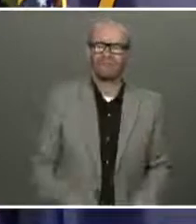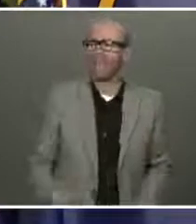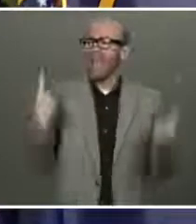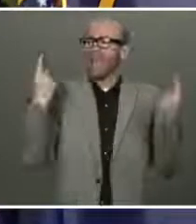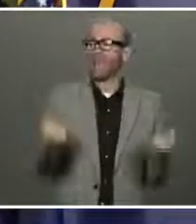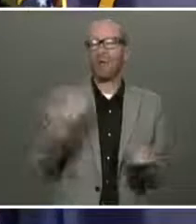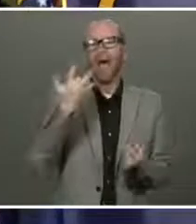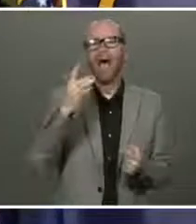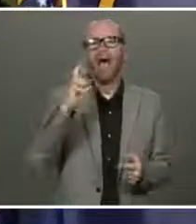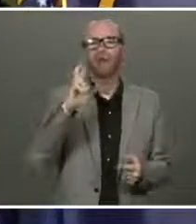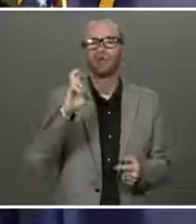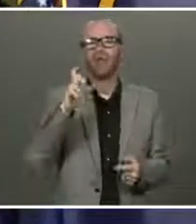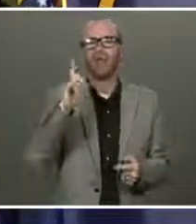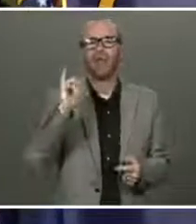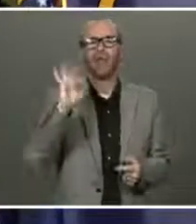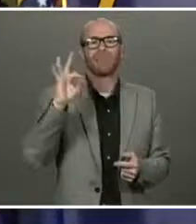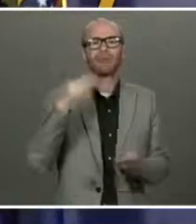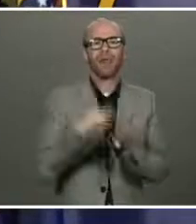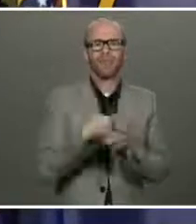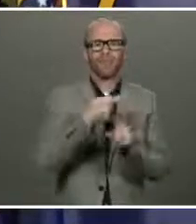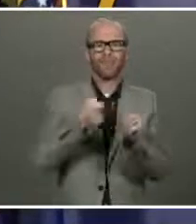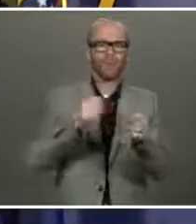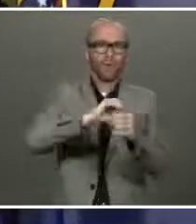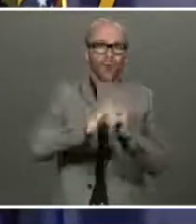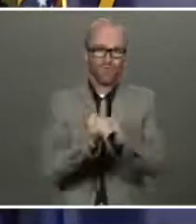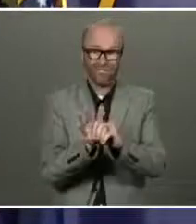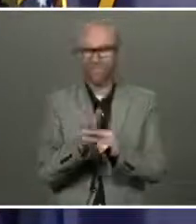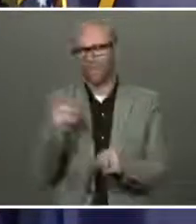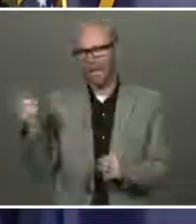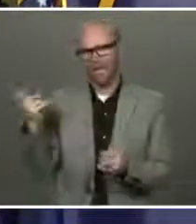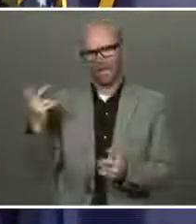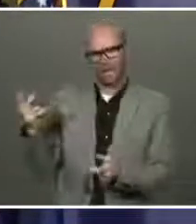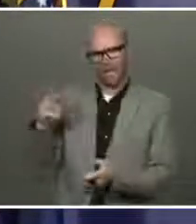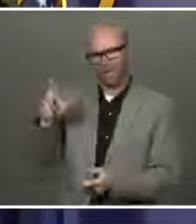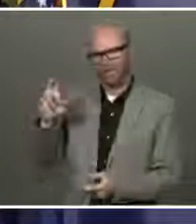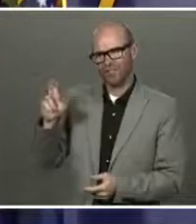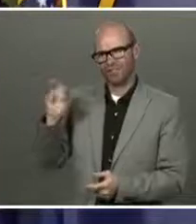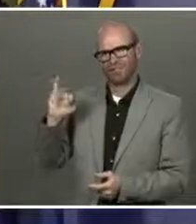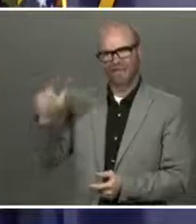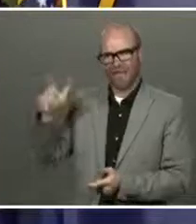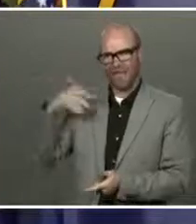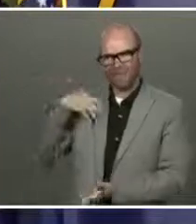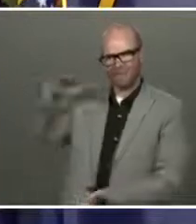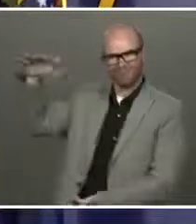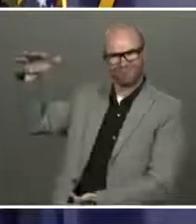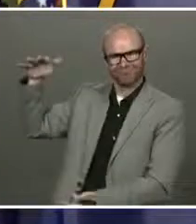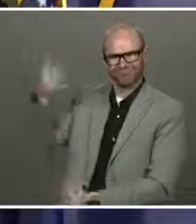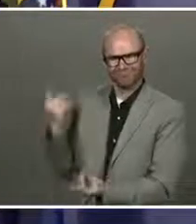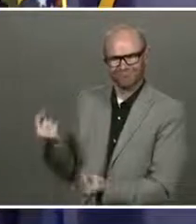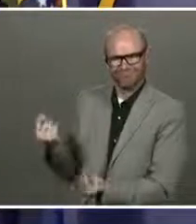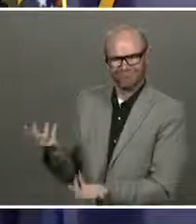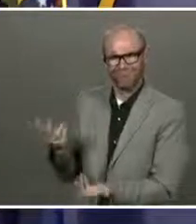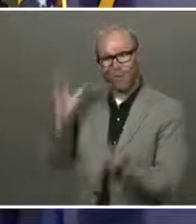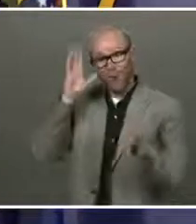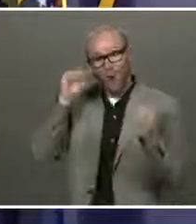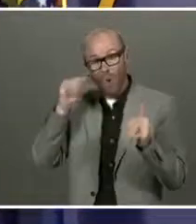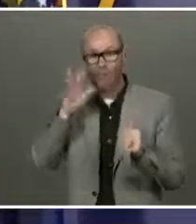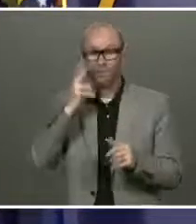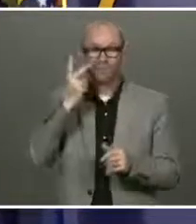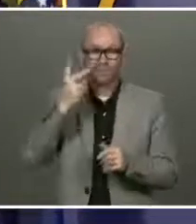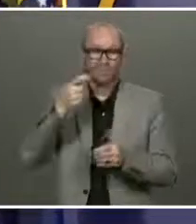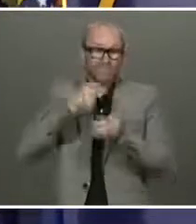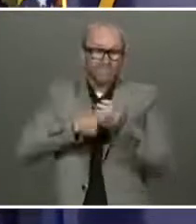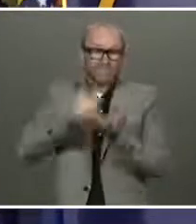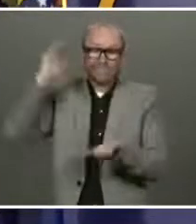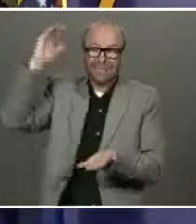Now that's kind of gone away, and they have these inventories. So we suspect that heading into the winter season, we're going to see prices start to come down